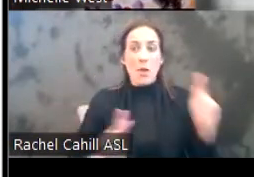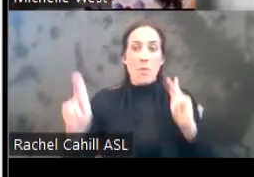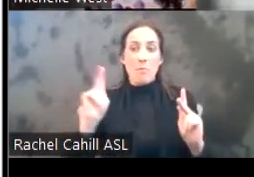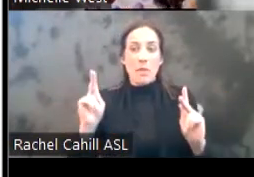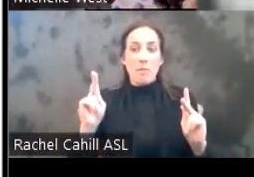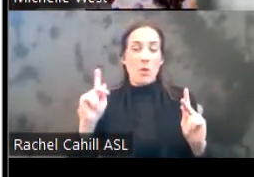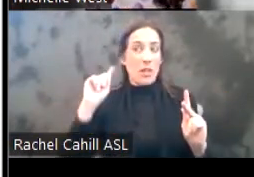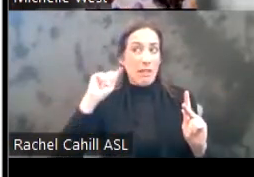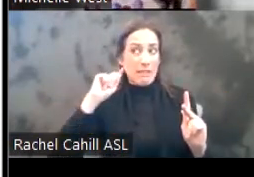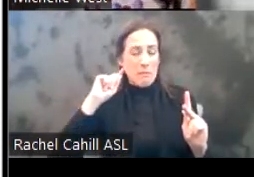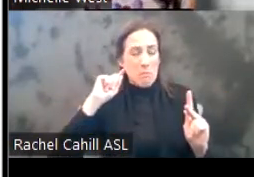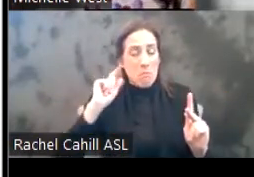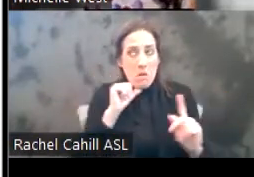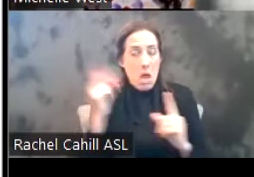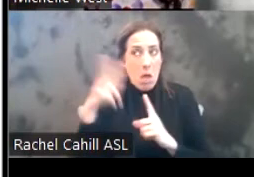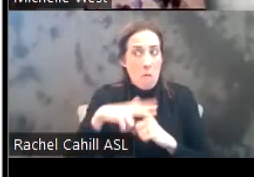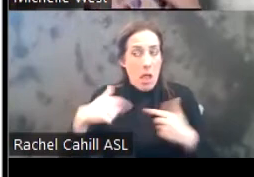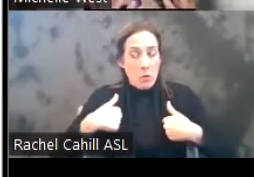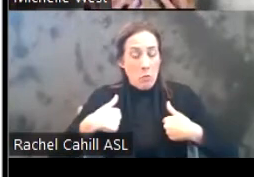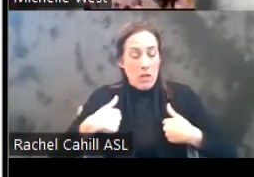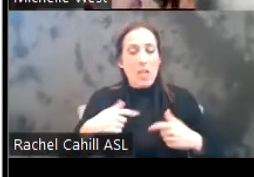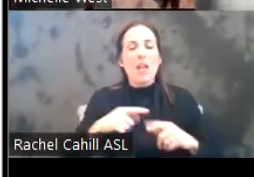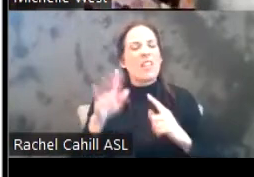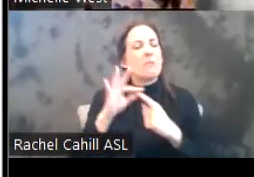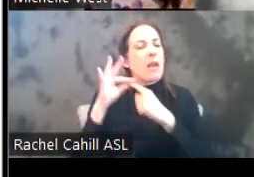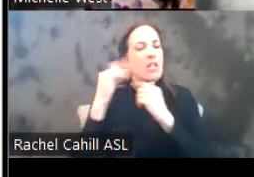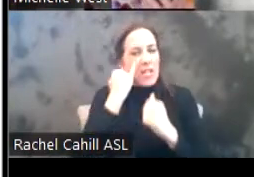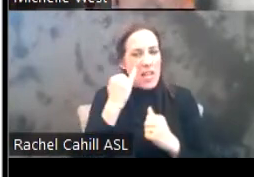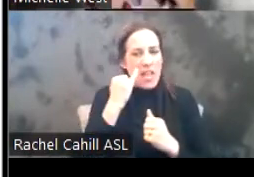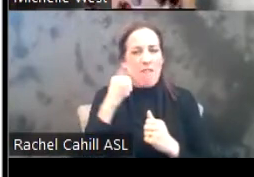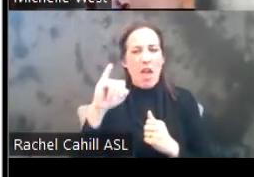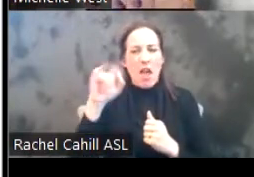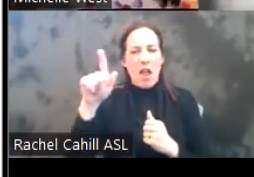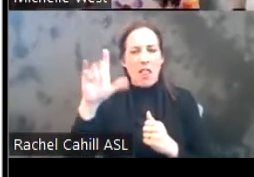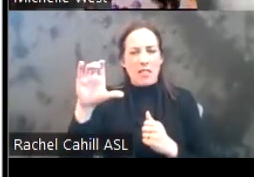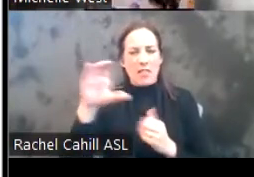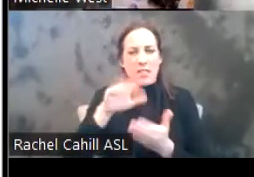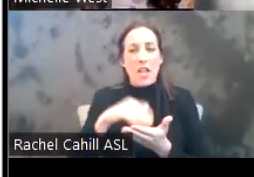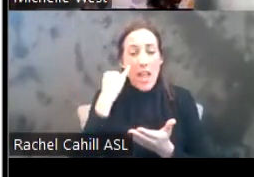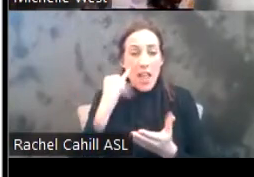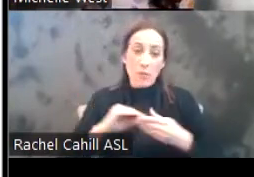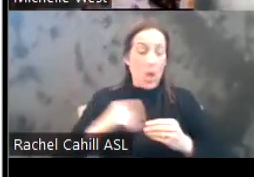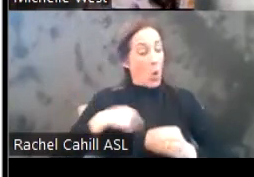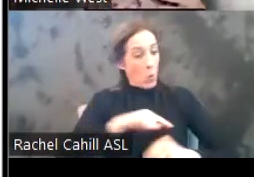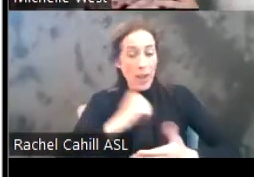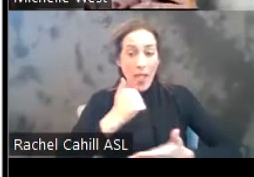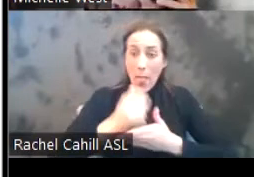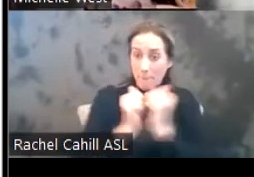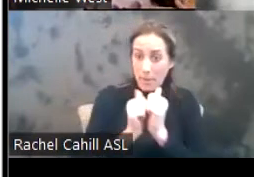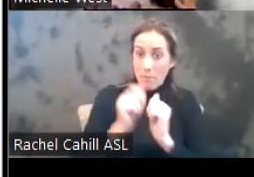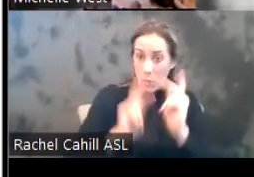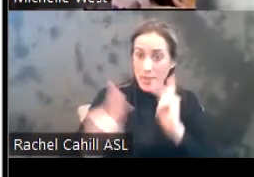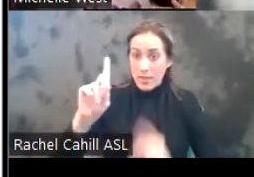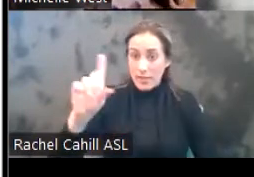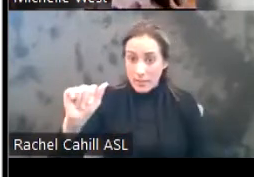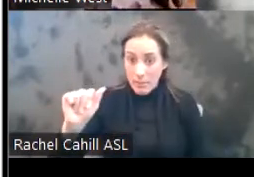that doesn't apply to me, especially with centers. When you advertise, if you say we help people with disabilities, people